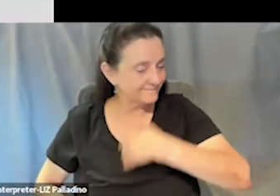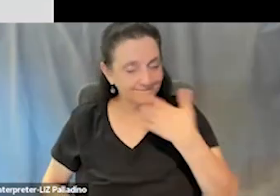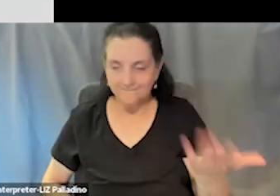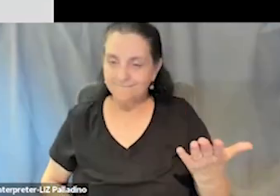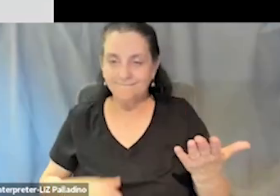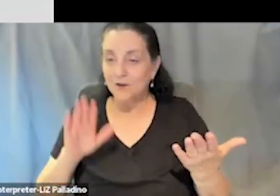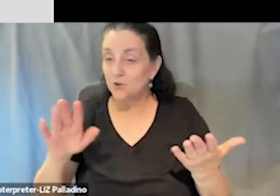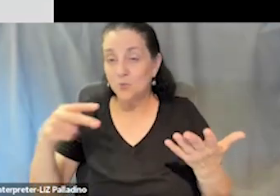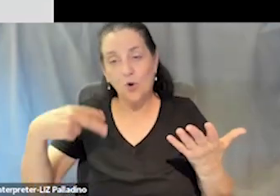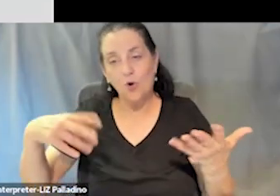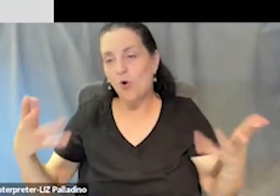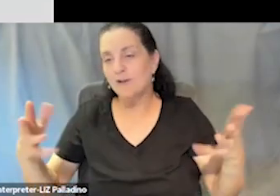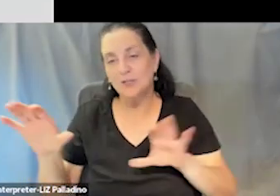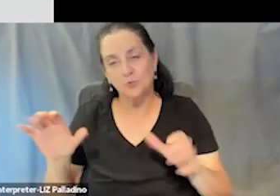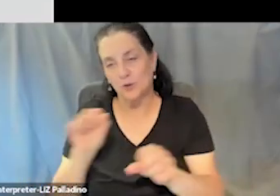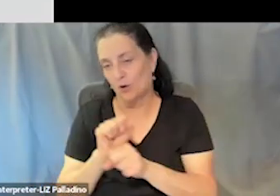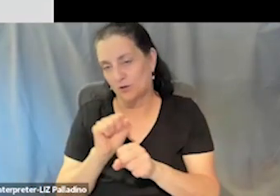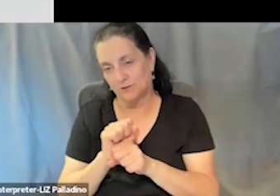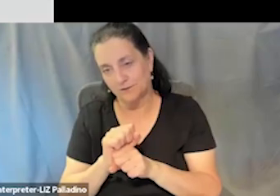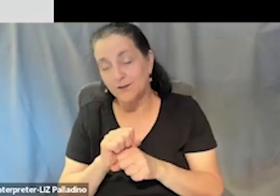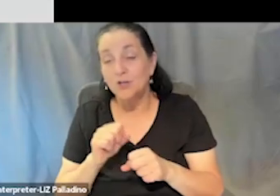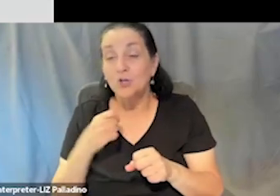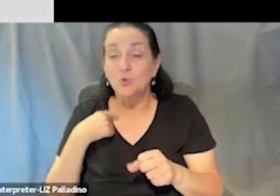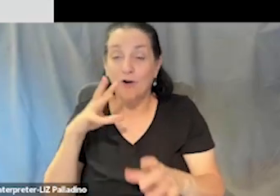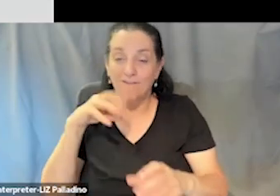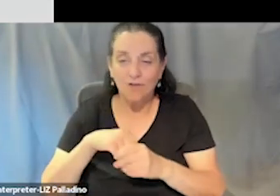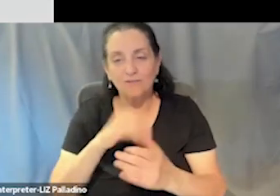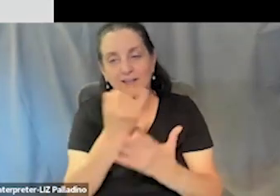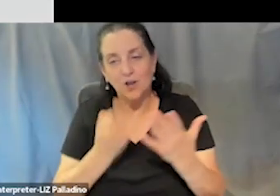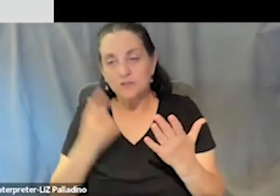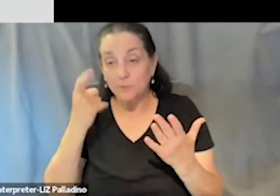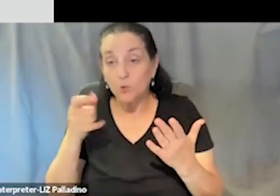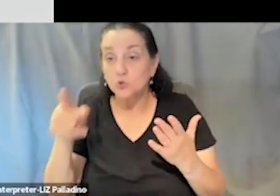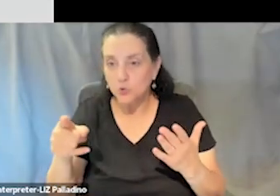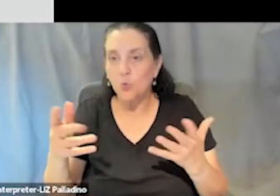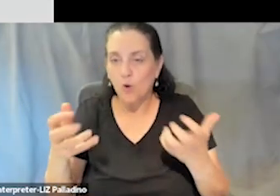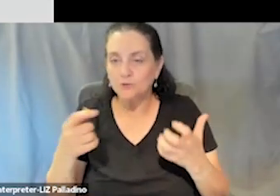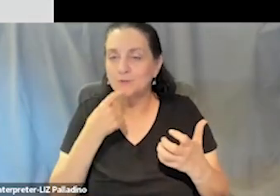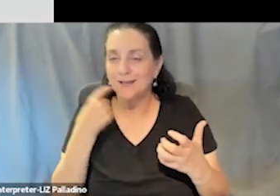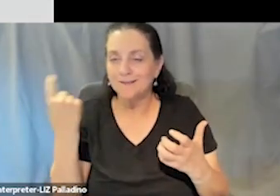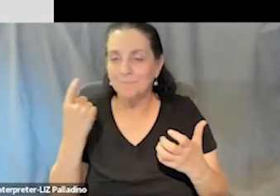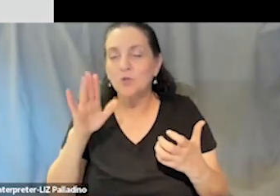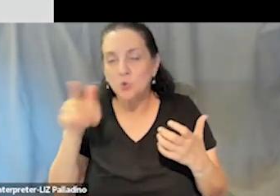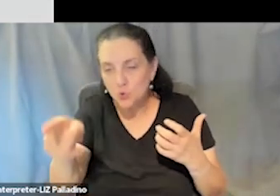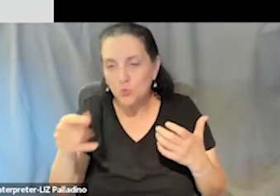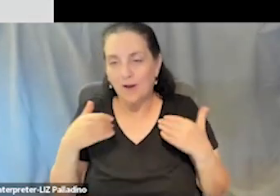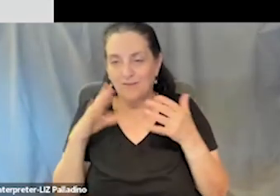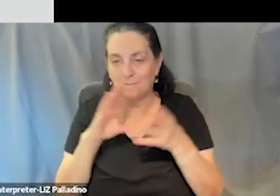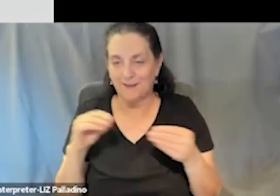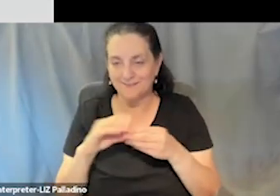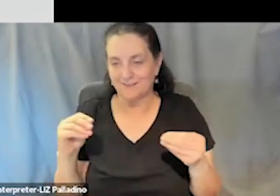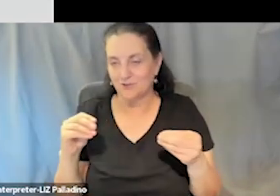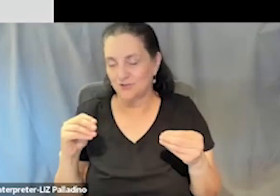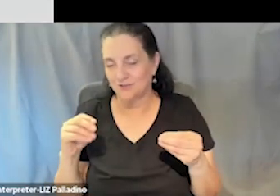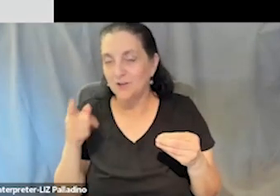Again, you're already doing the work. You're in the arts because you have something to say. You are already masterful storytellers.